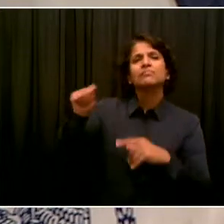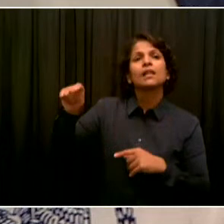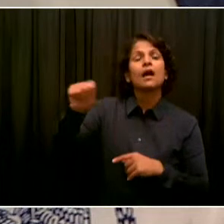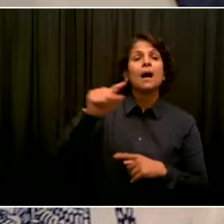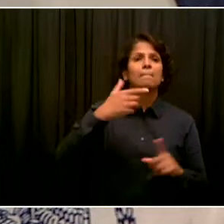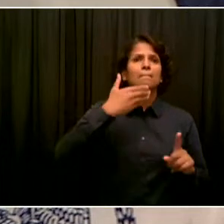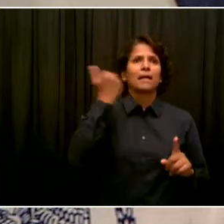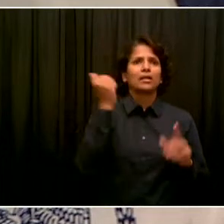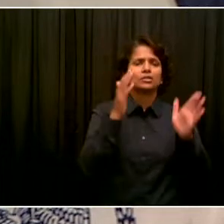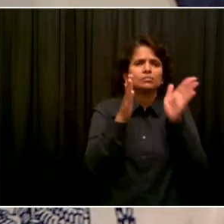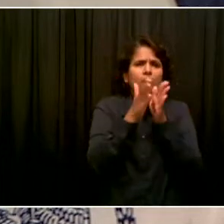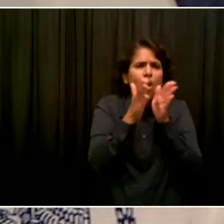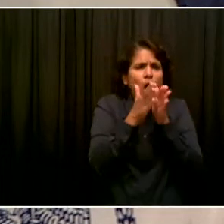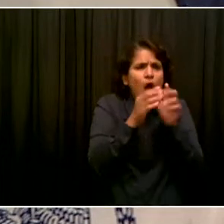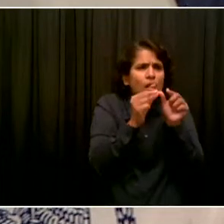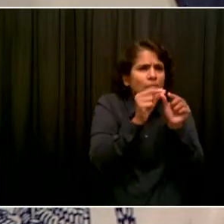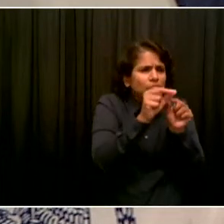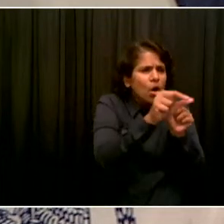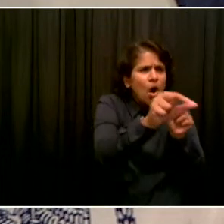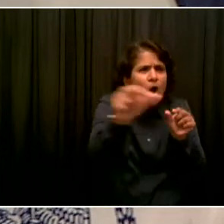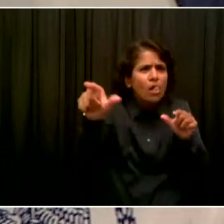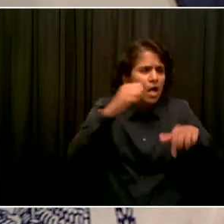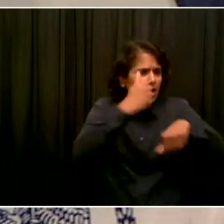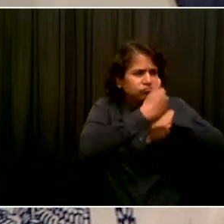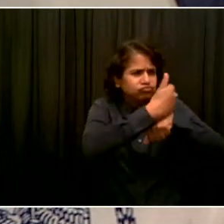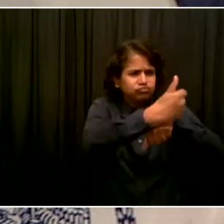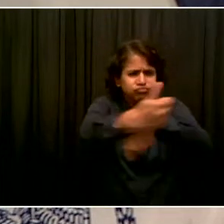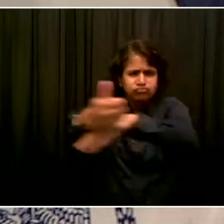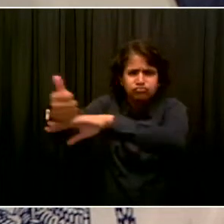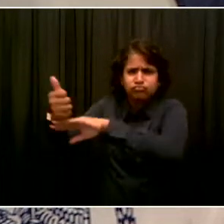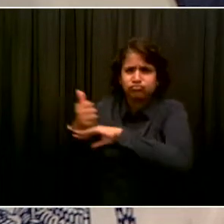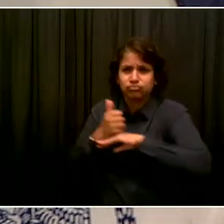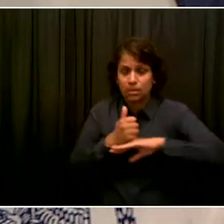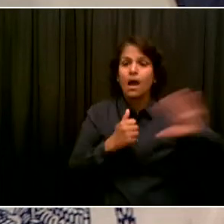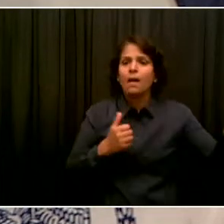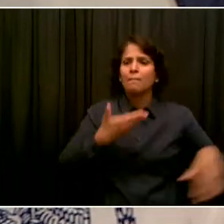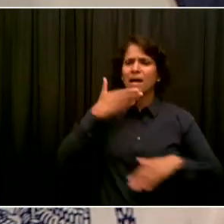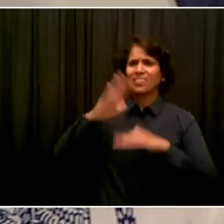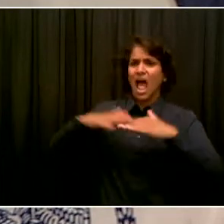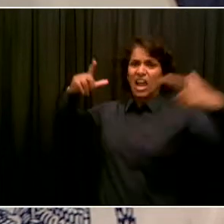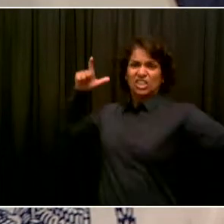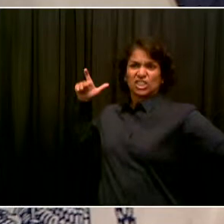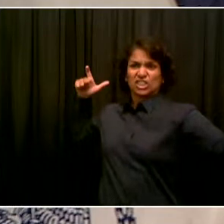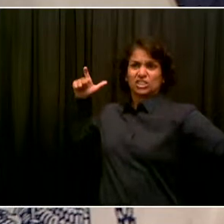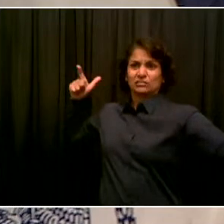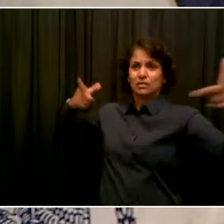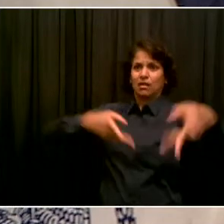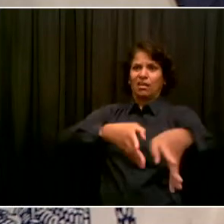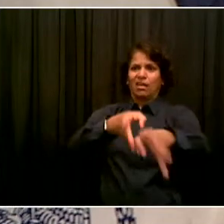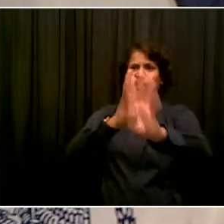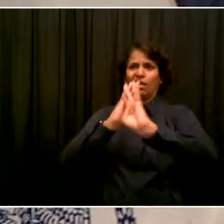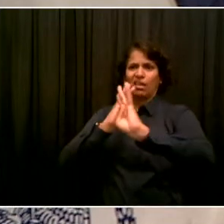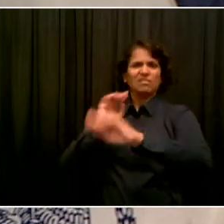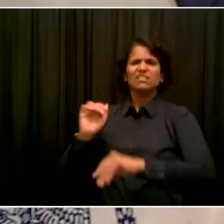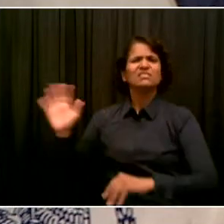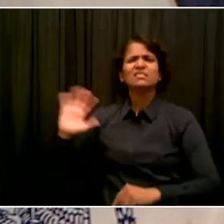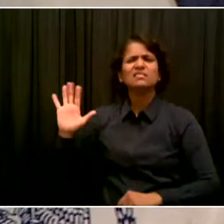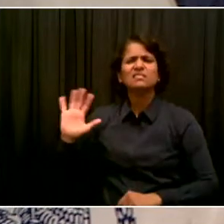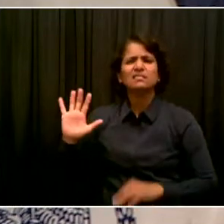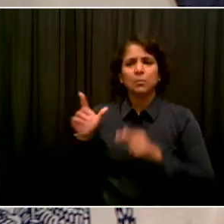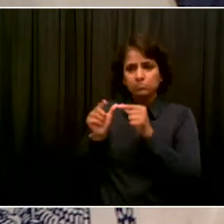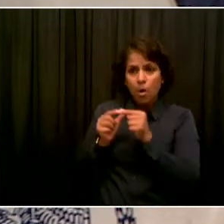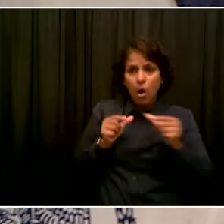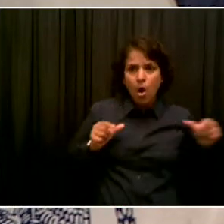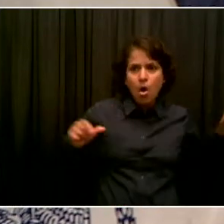whole of our population and the diversity of the population. We want to be able to handle the demand with the boosters.